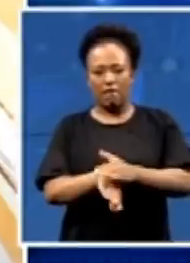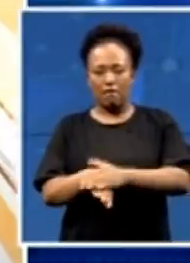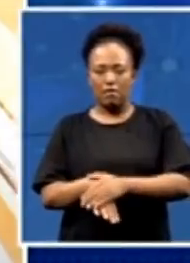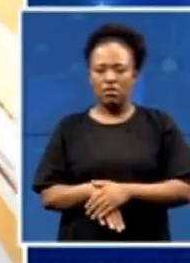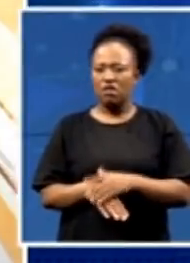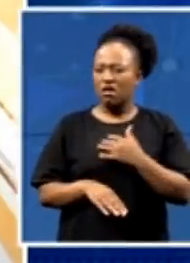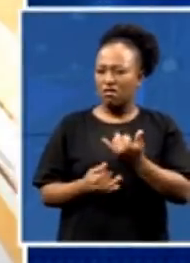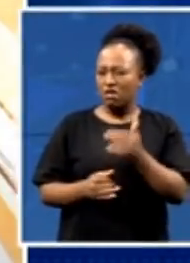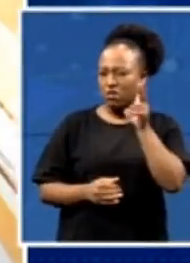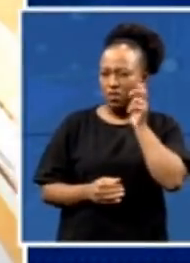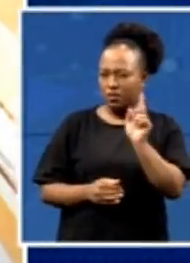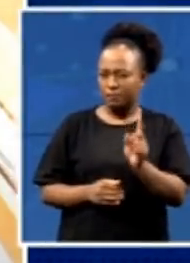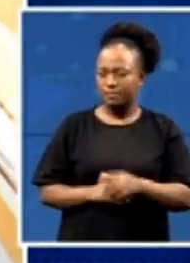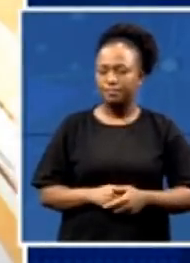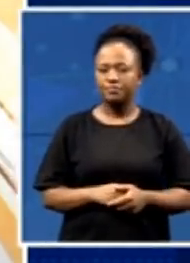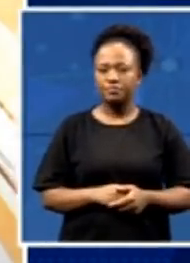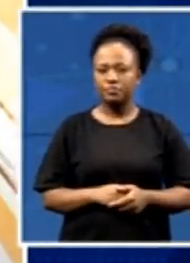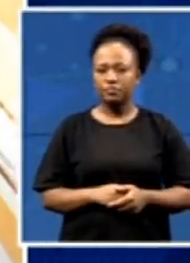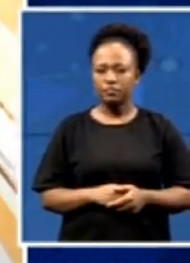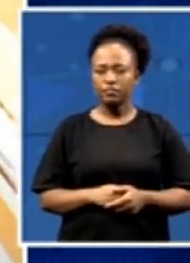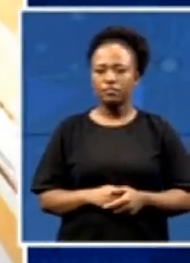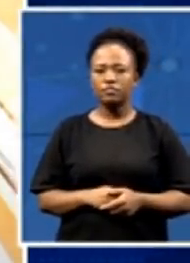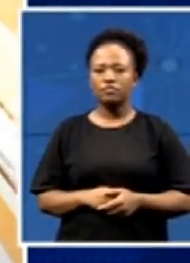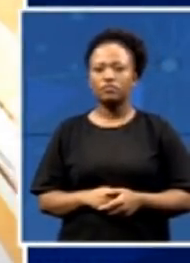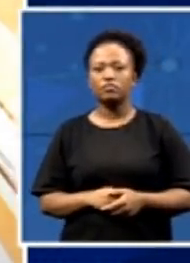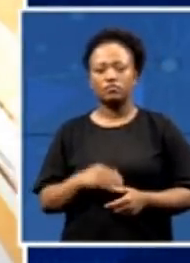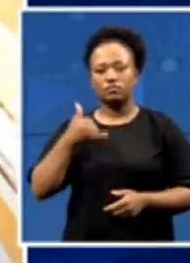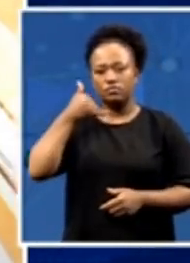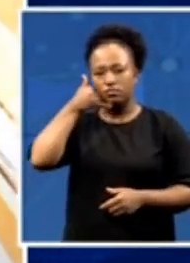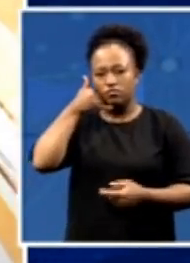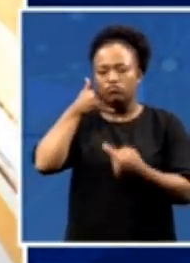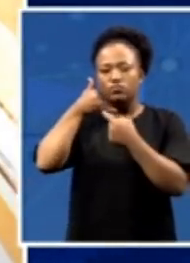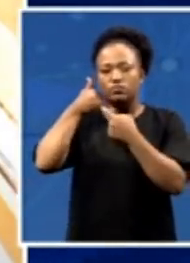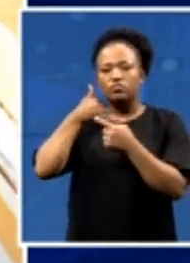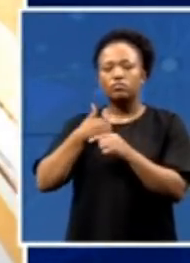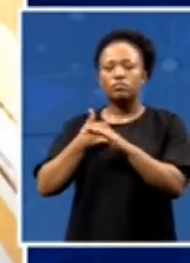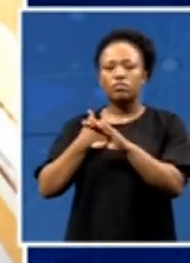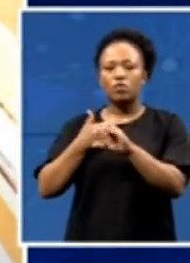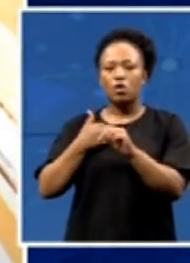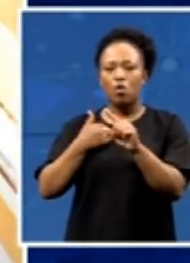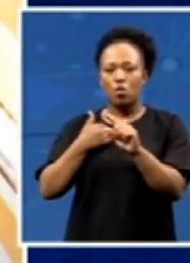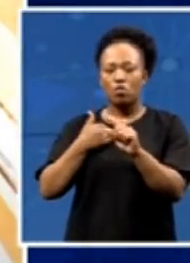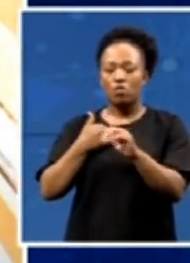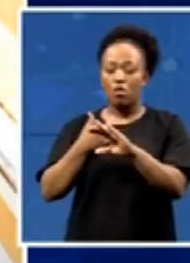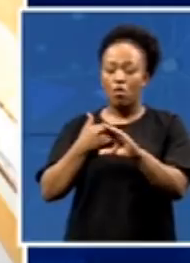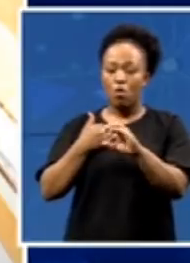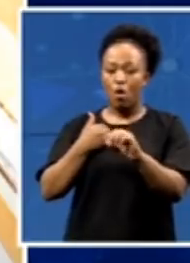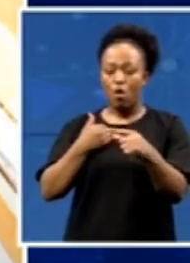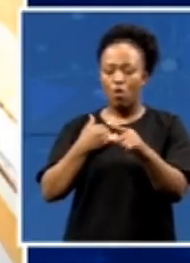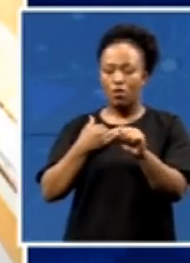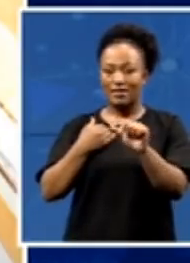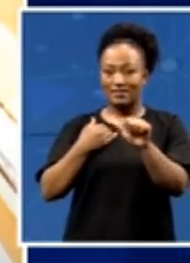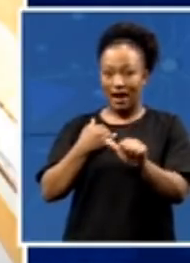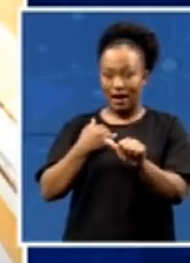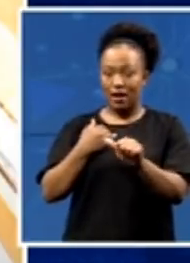Yes, COCTA, which is Cooperative Governance and Traditional Affairs, is currently trying to ensure that they